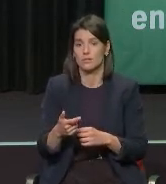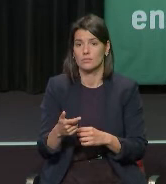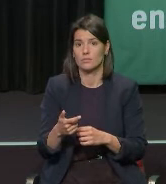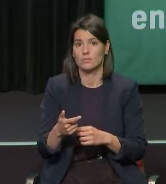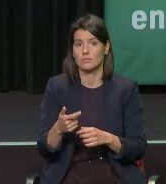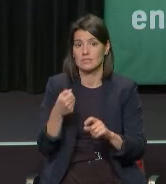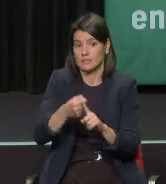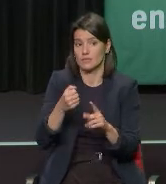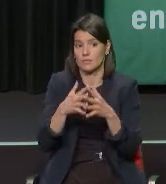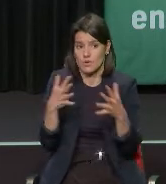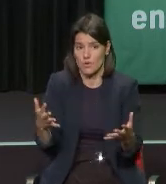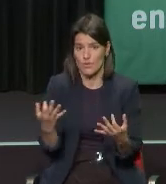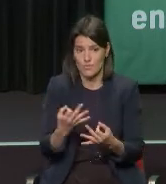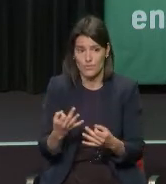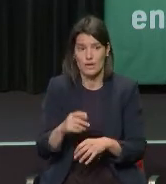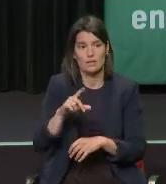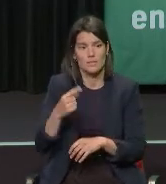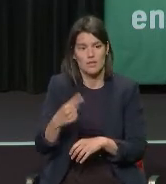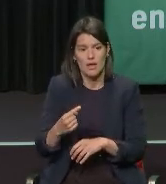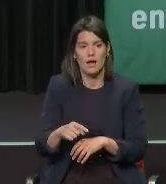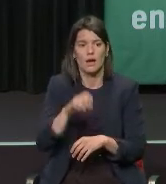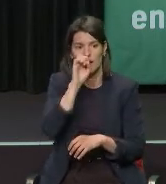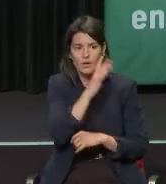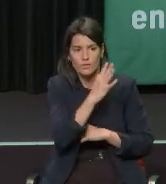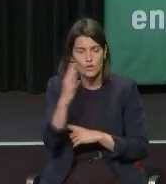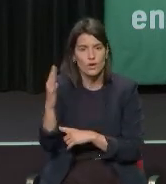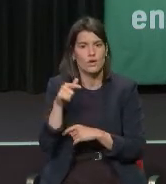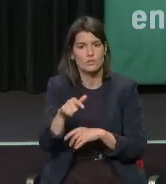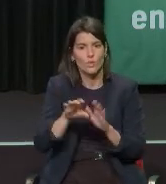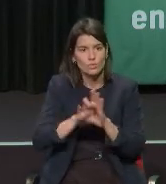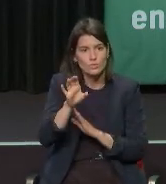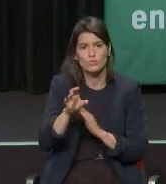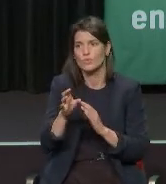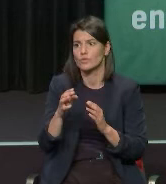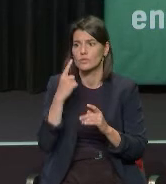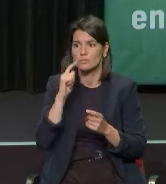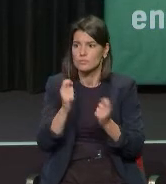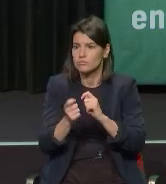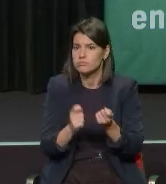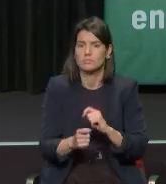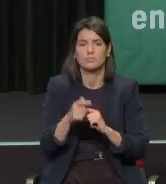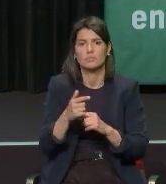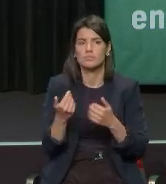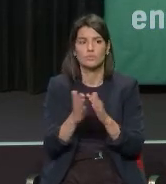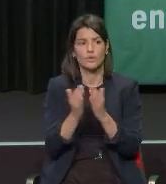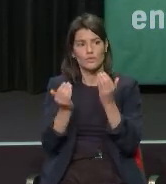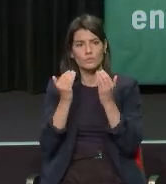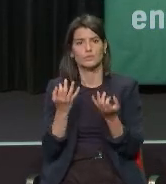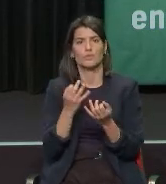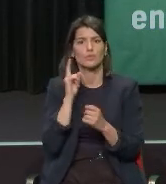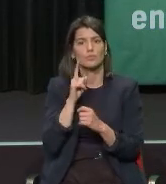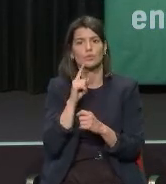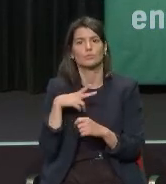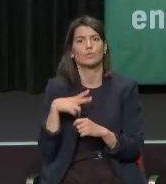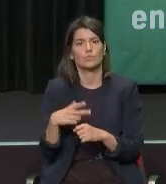bigger challenge. And they also have forests in more challenging conditions to measure. So all this impressive effort that we saw in